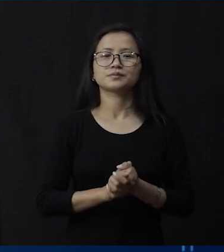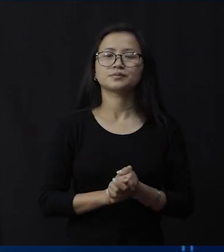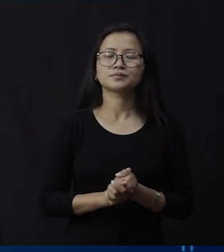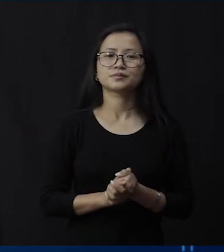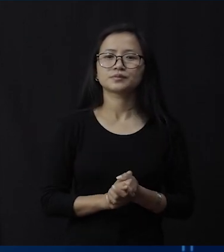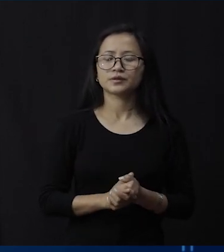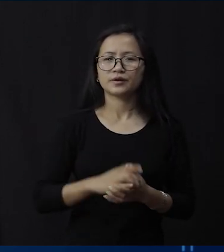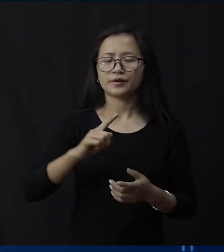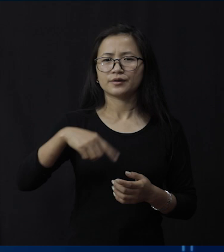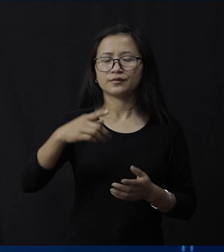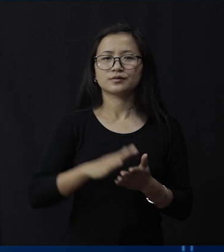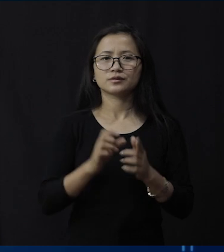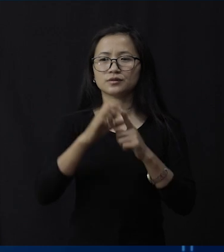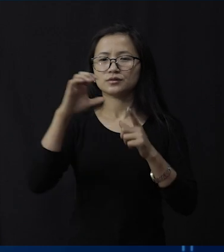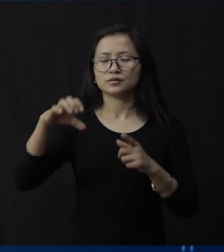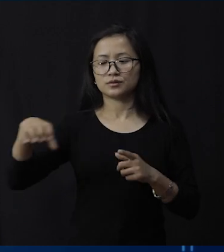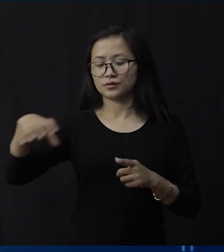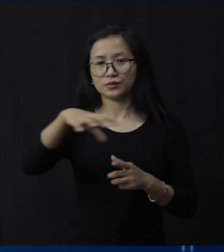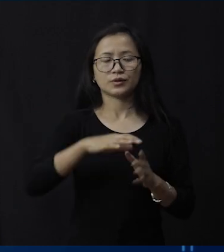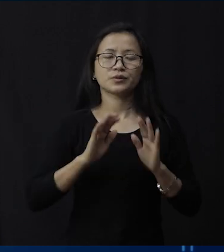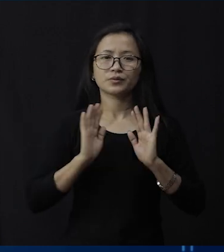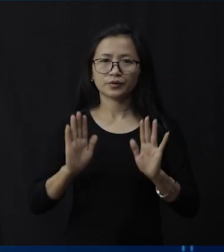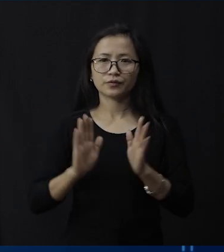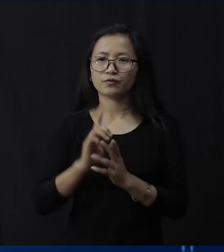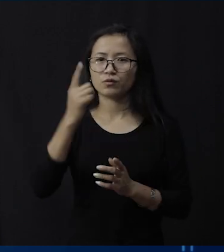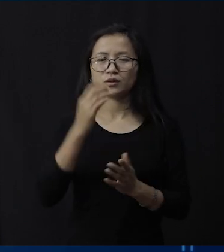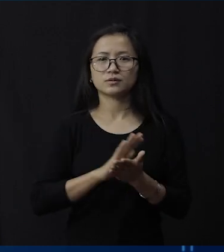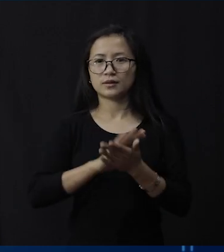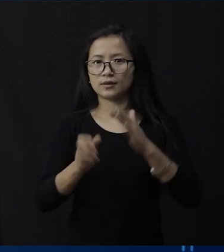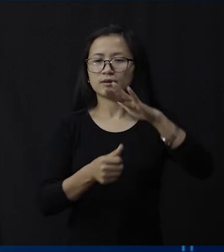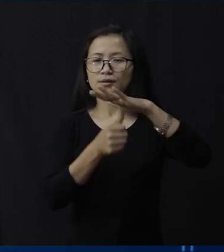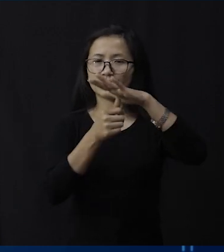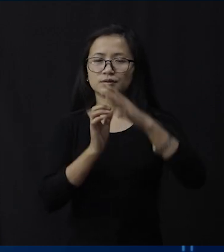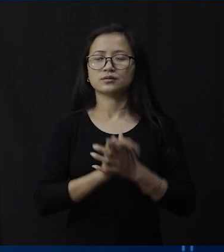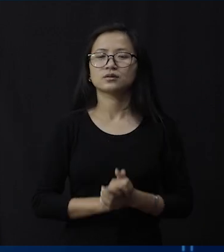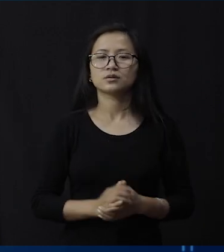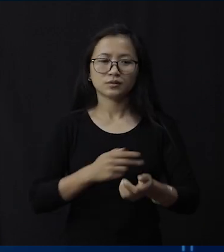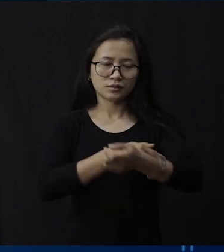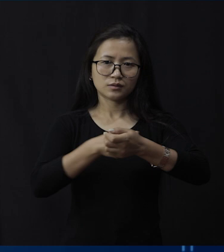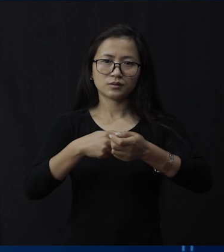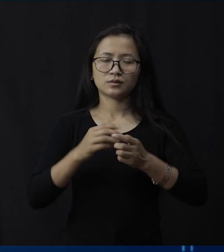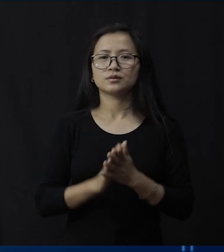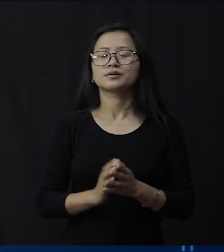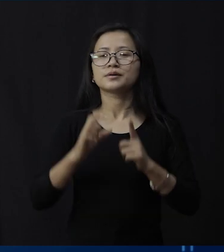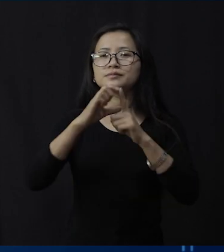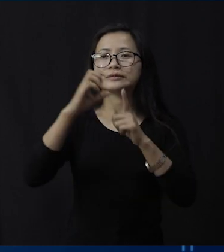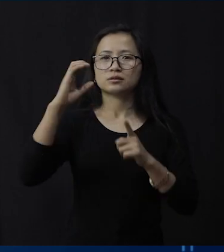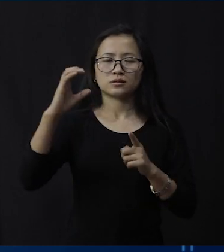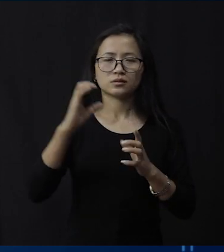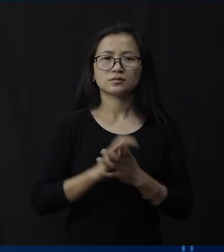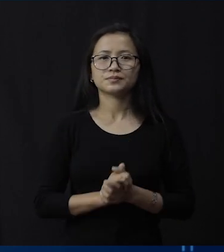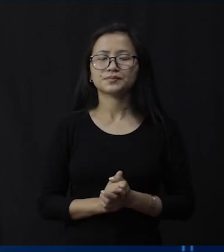so in every district we have one head. Okay, and he is known by the name DC. All